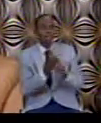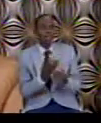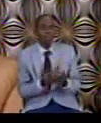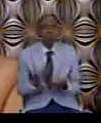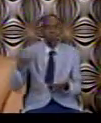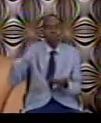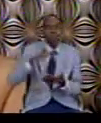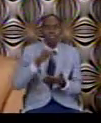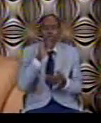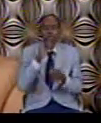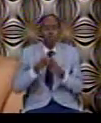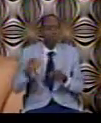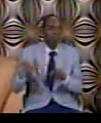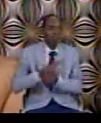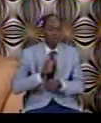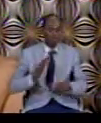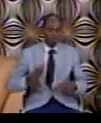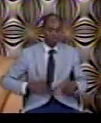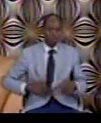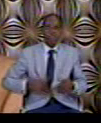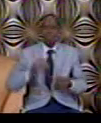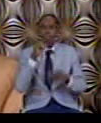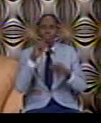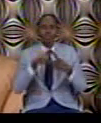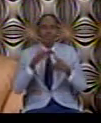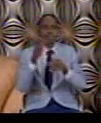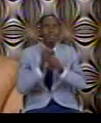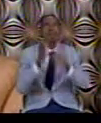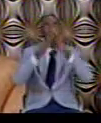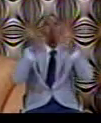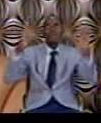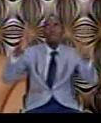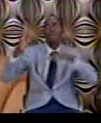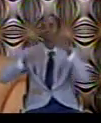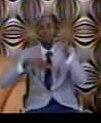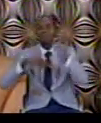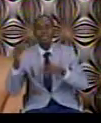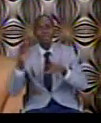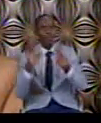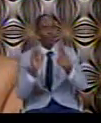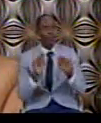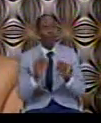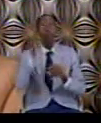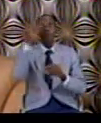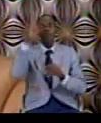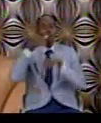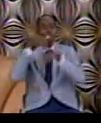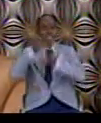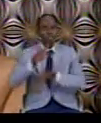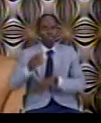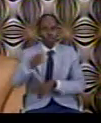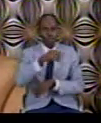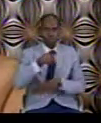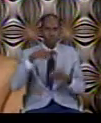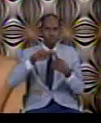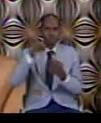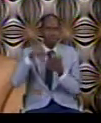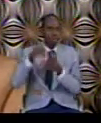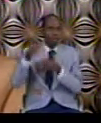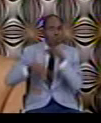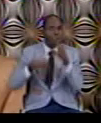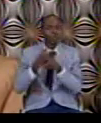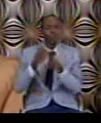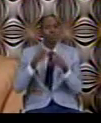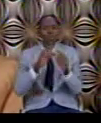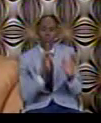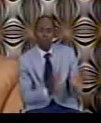to have sand and cement, and to have material things. He brought us into this world so we can prepare for